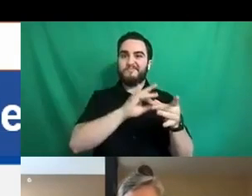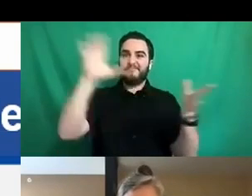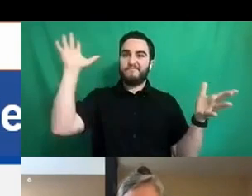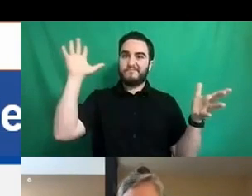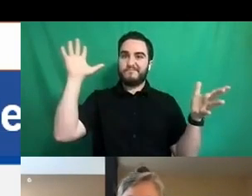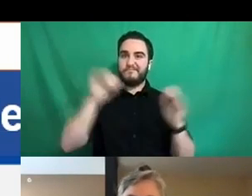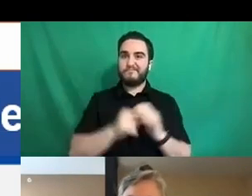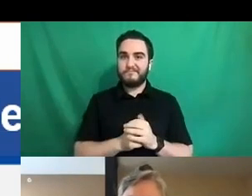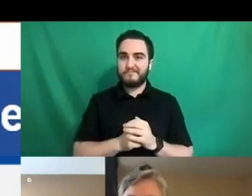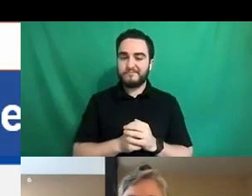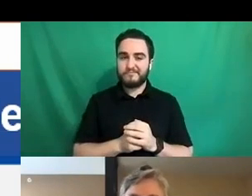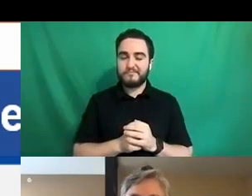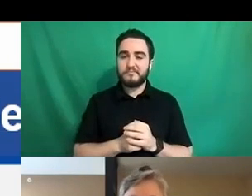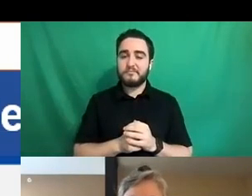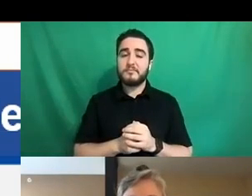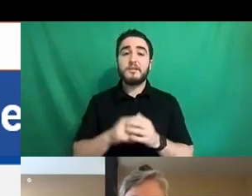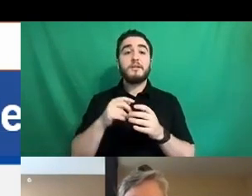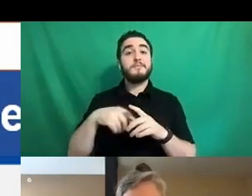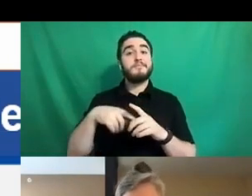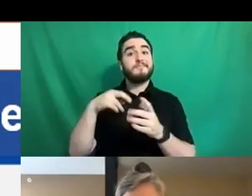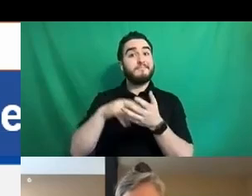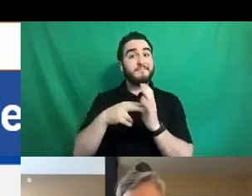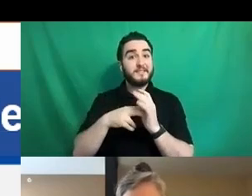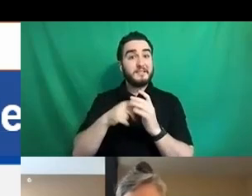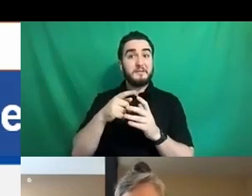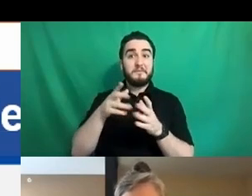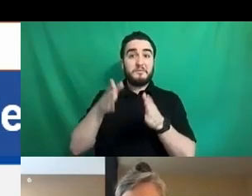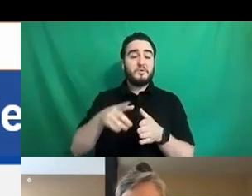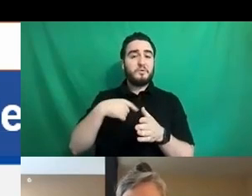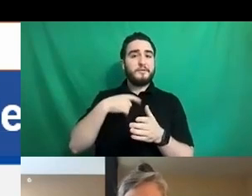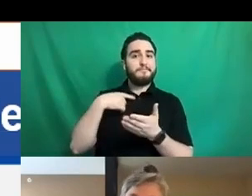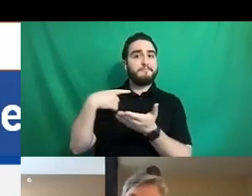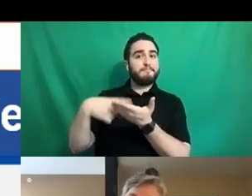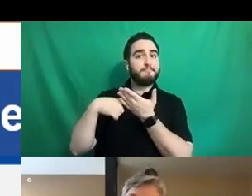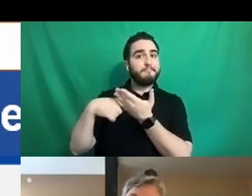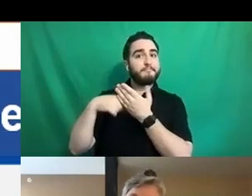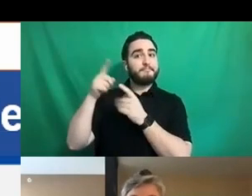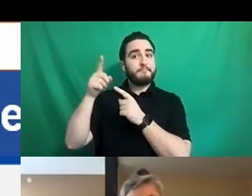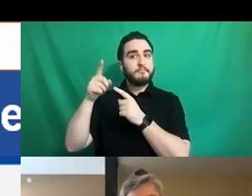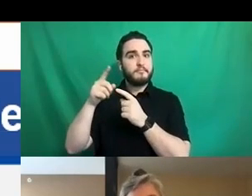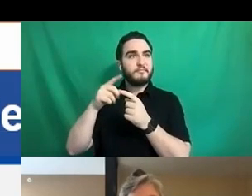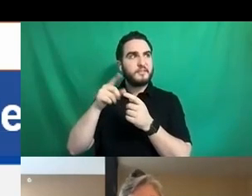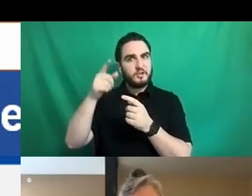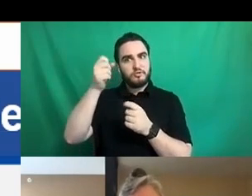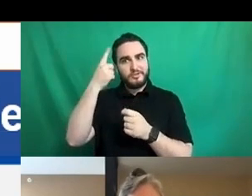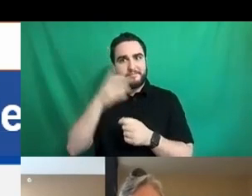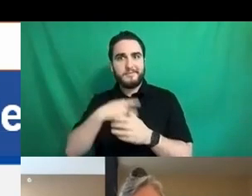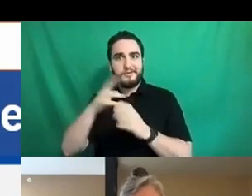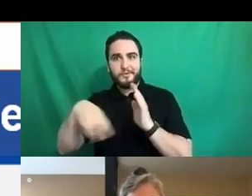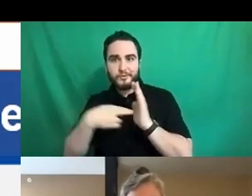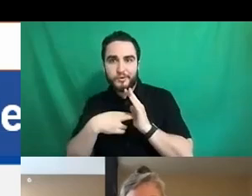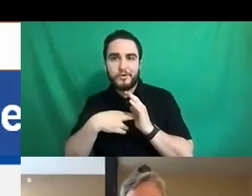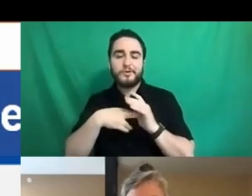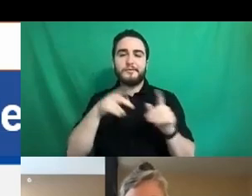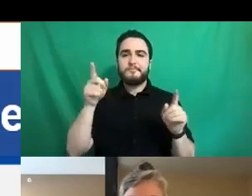well. It also means that the person I've talked to is the only one who understands who I am, what my role is, you know,